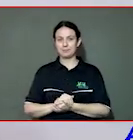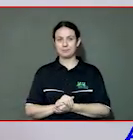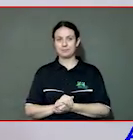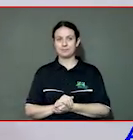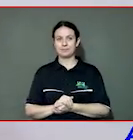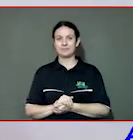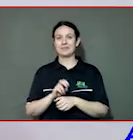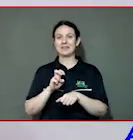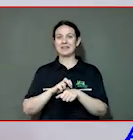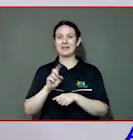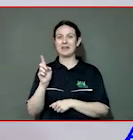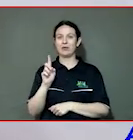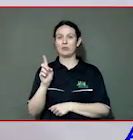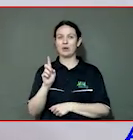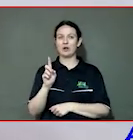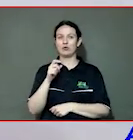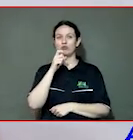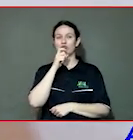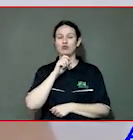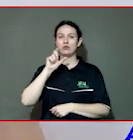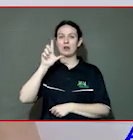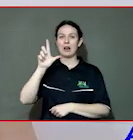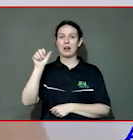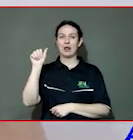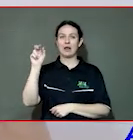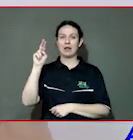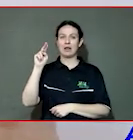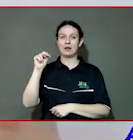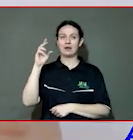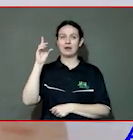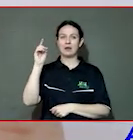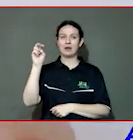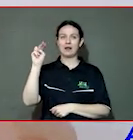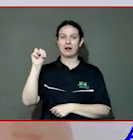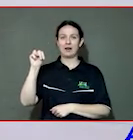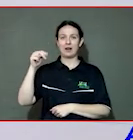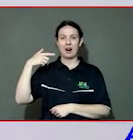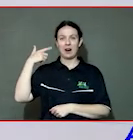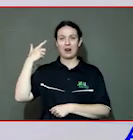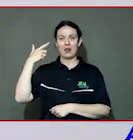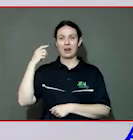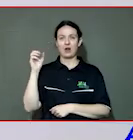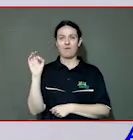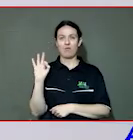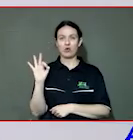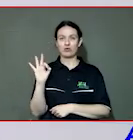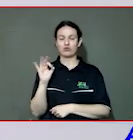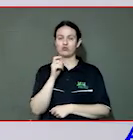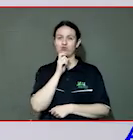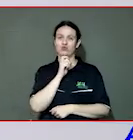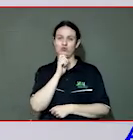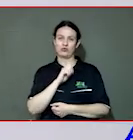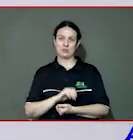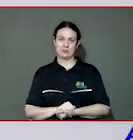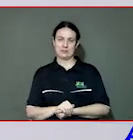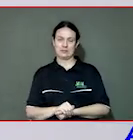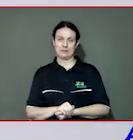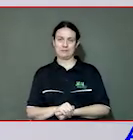need London forces. We need London forces